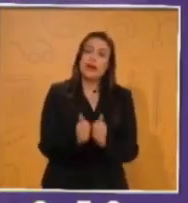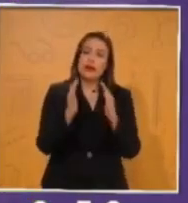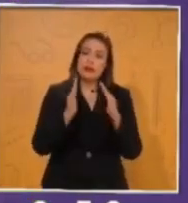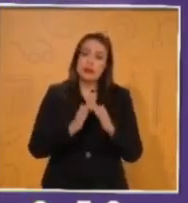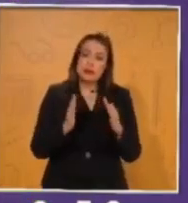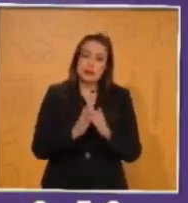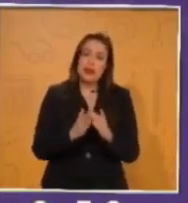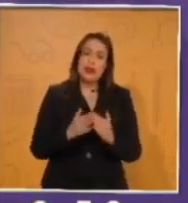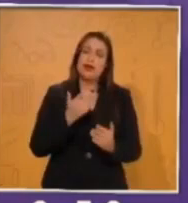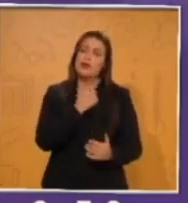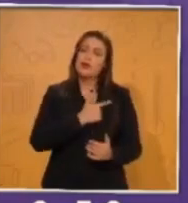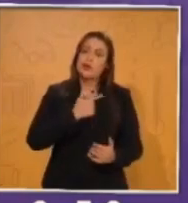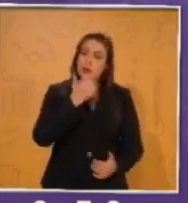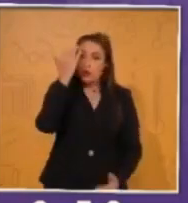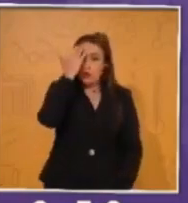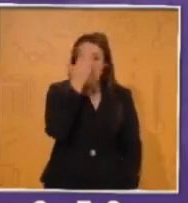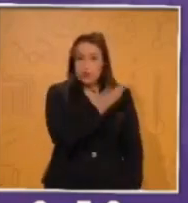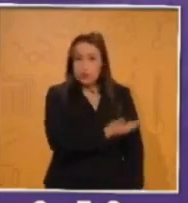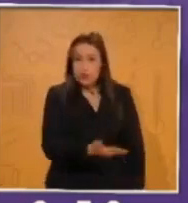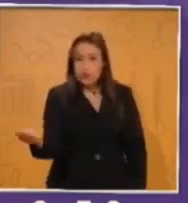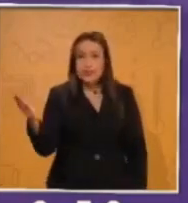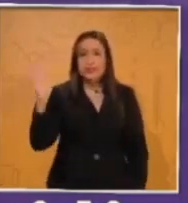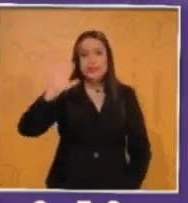Nice to meet you. Goodbye.